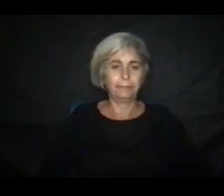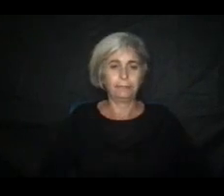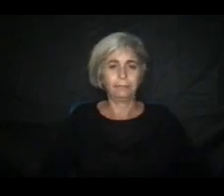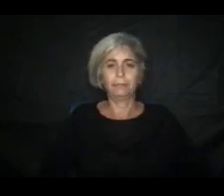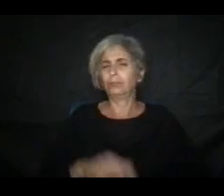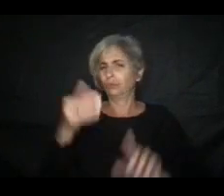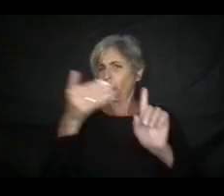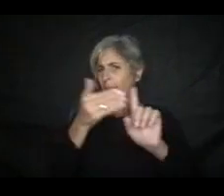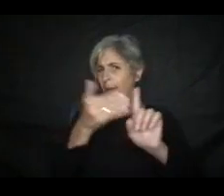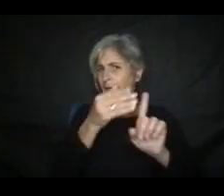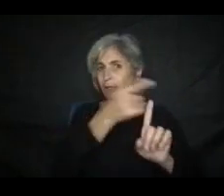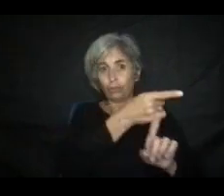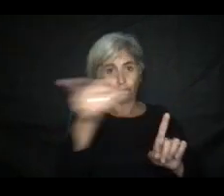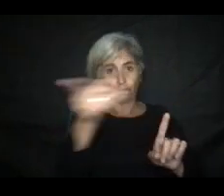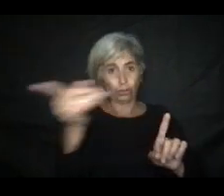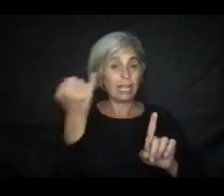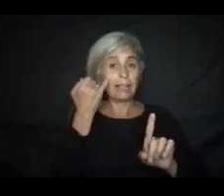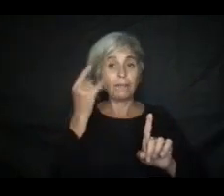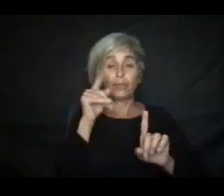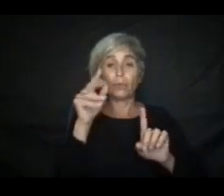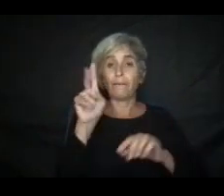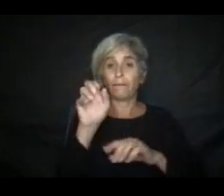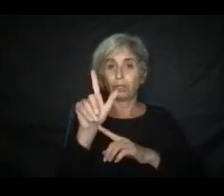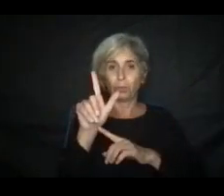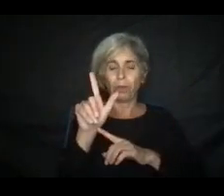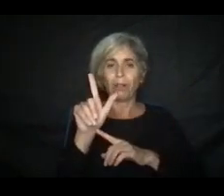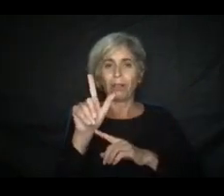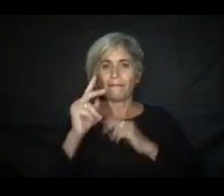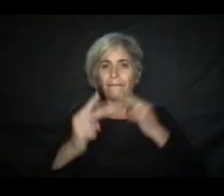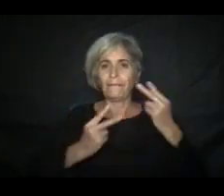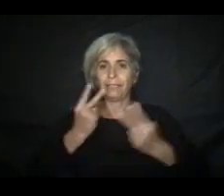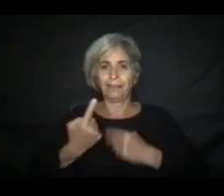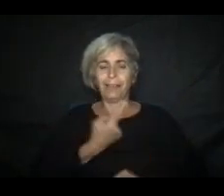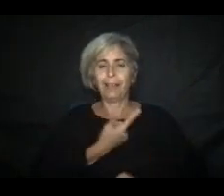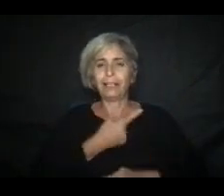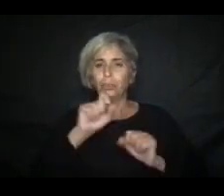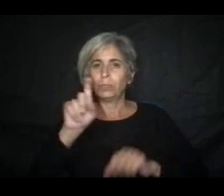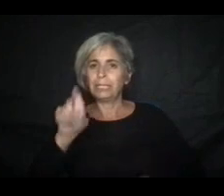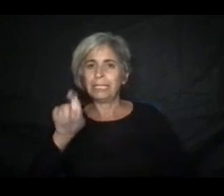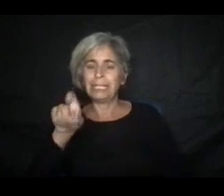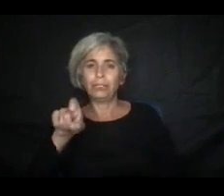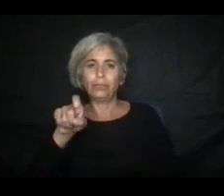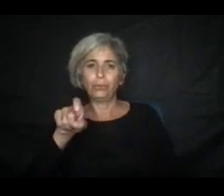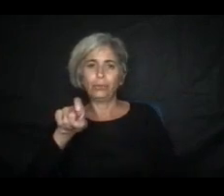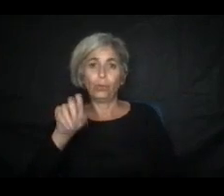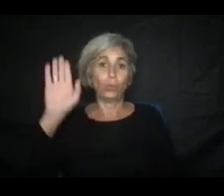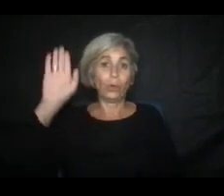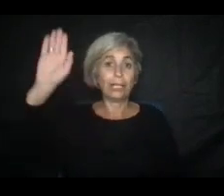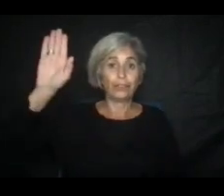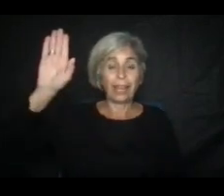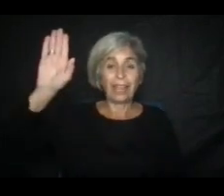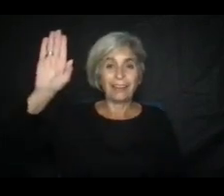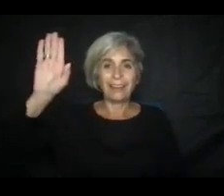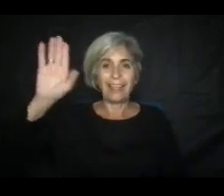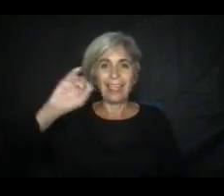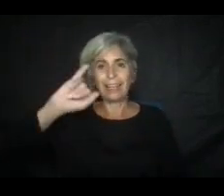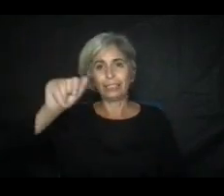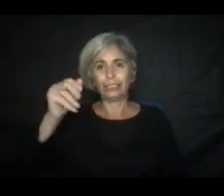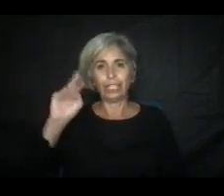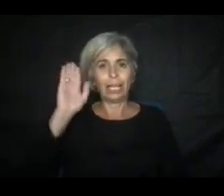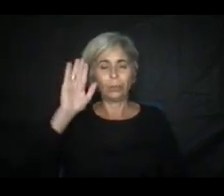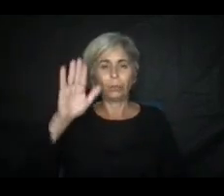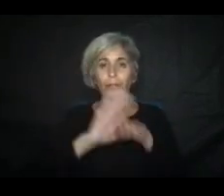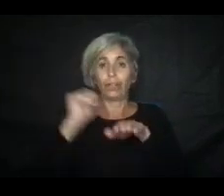a reminder, if you are virtually visiting us, you would need to raise your hand and John will